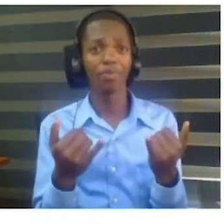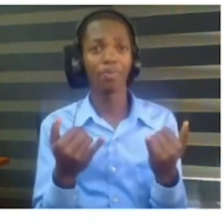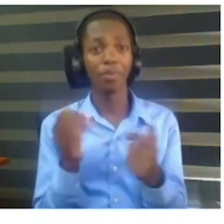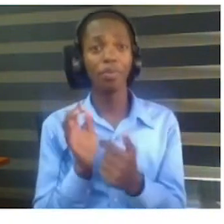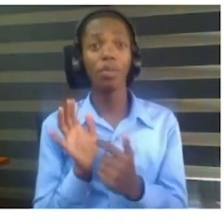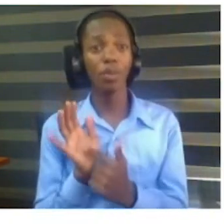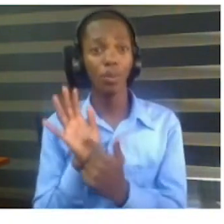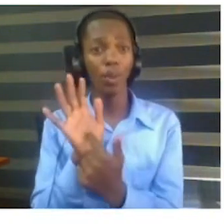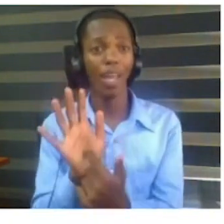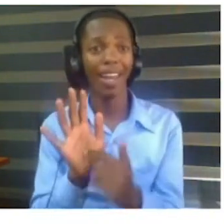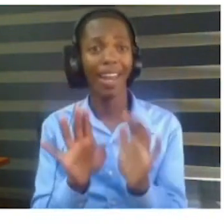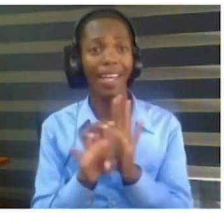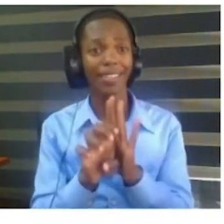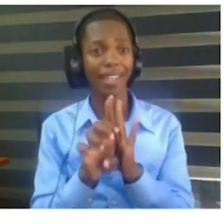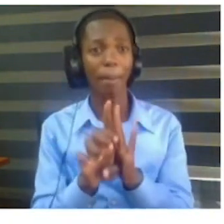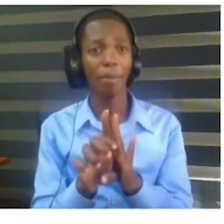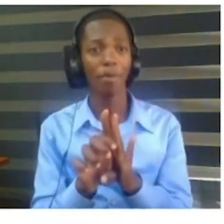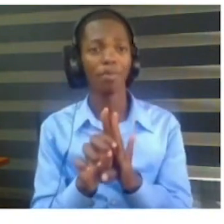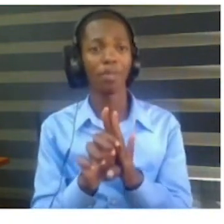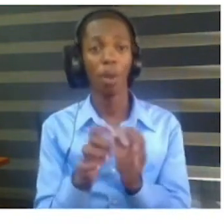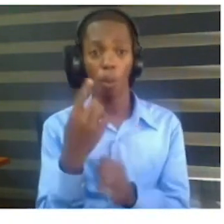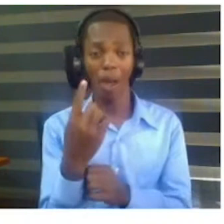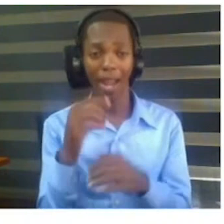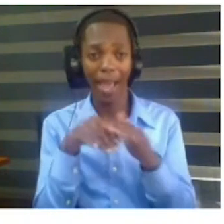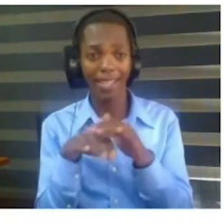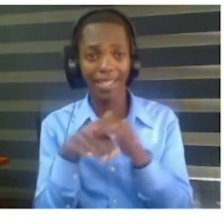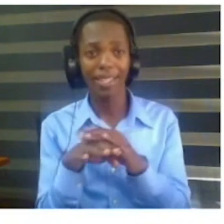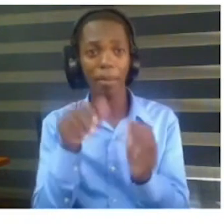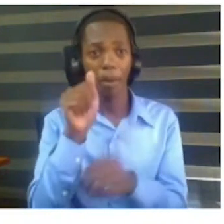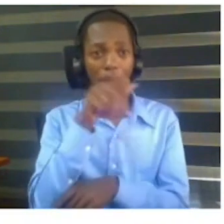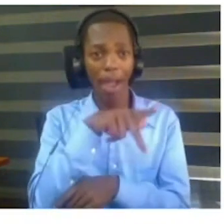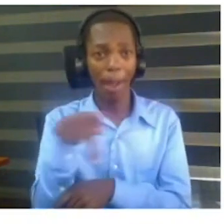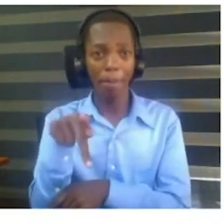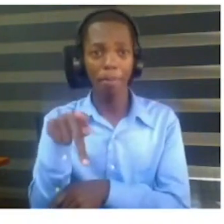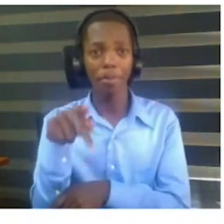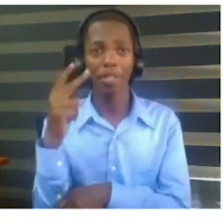what an accessible app looks like. Video, please.